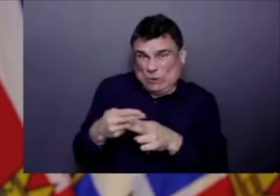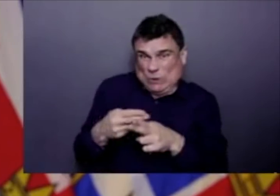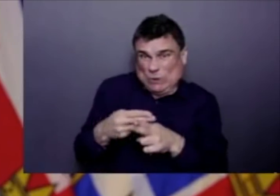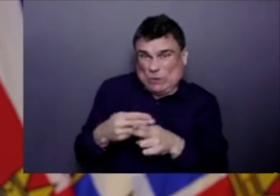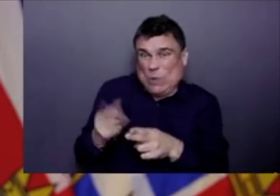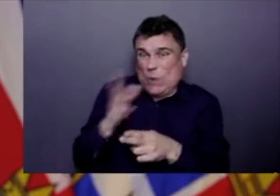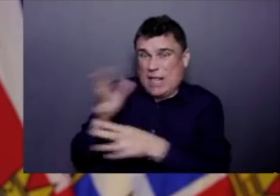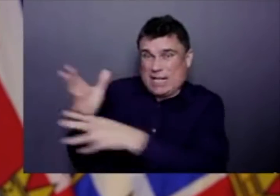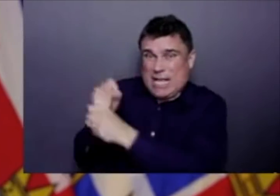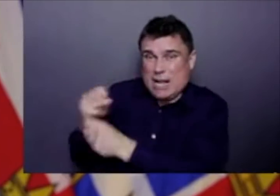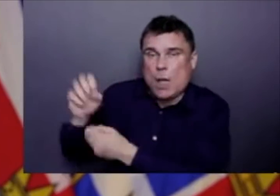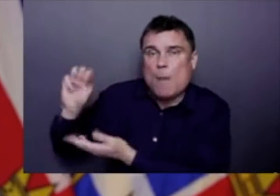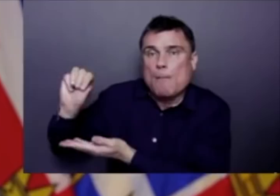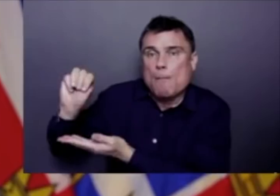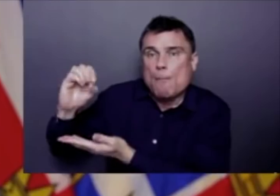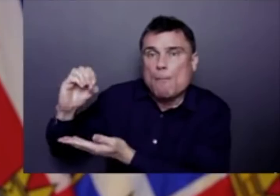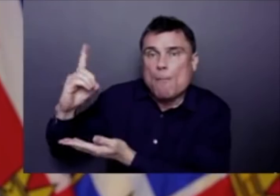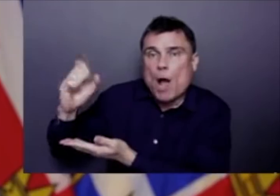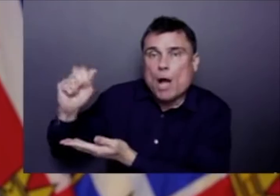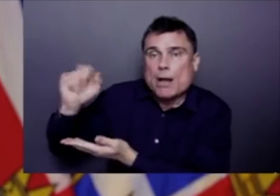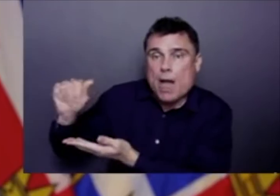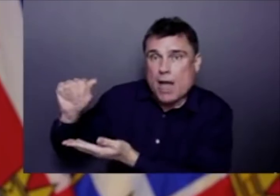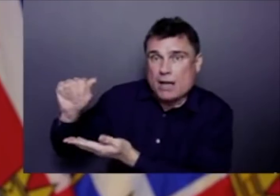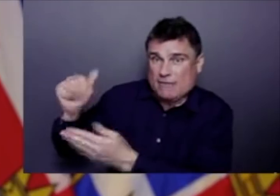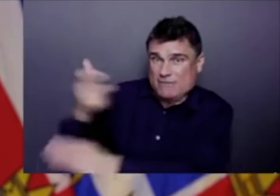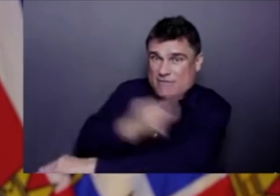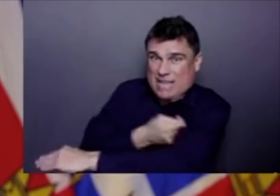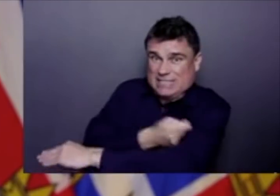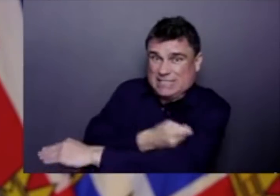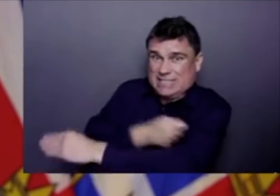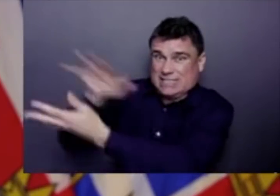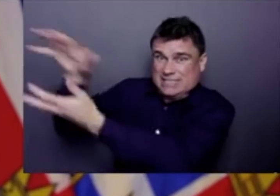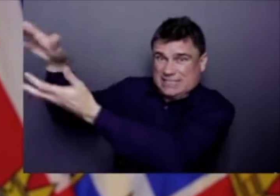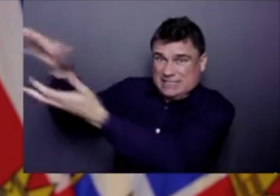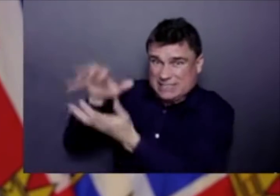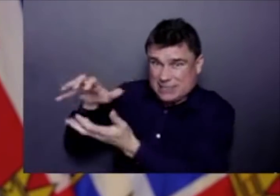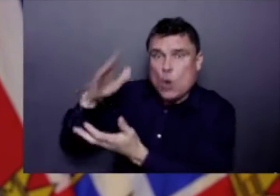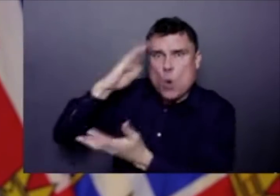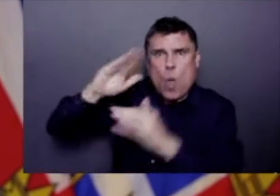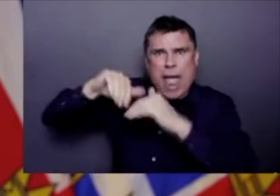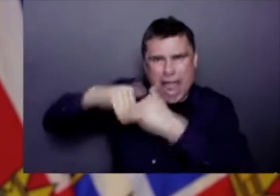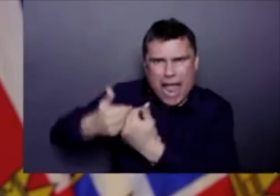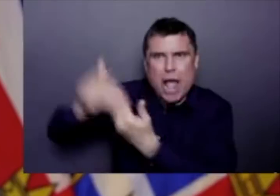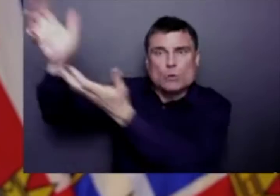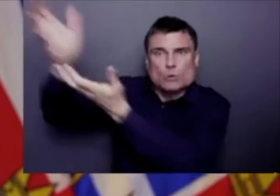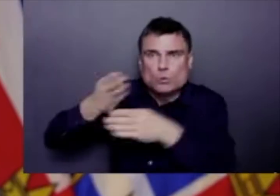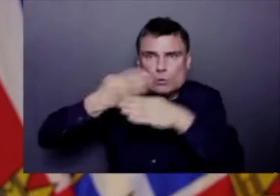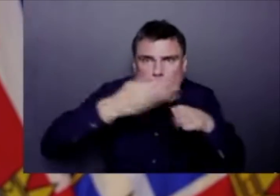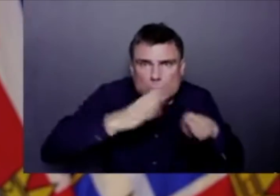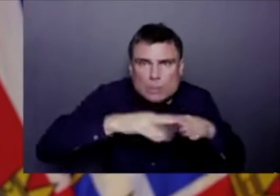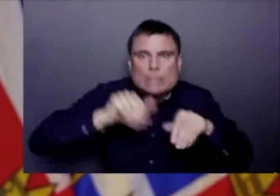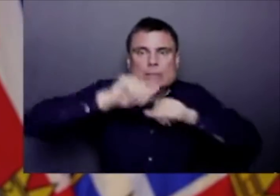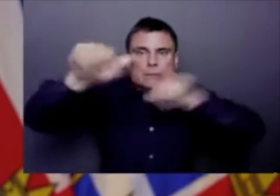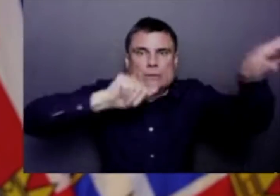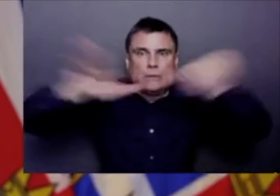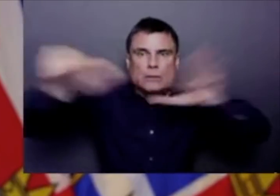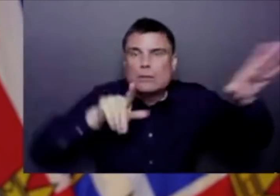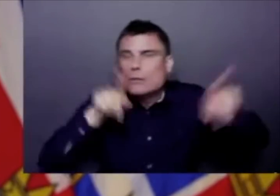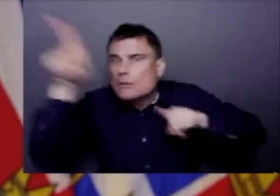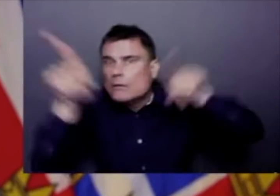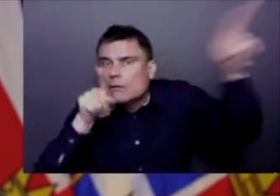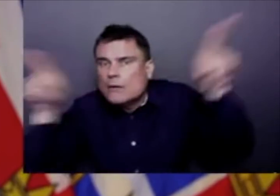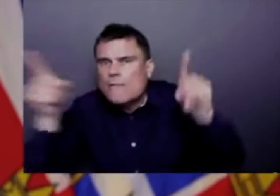who worked all weekend to try and make sure we have that ready to go and people trained and ready to go. So it is